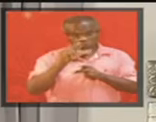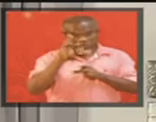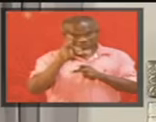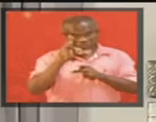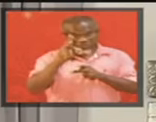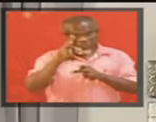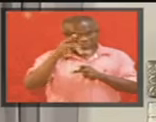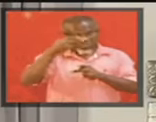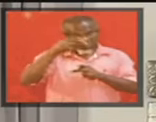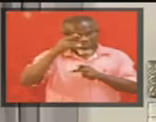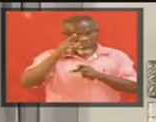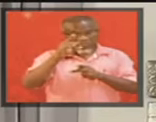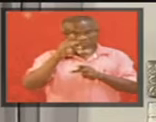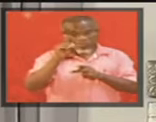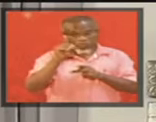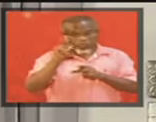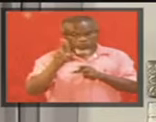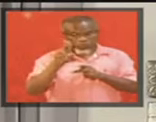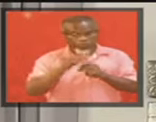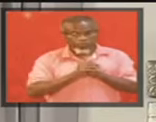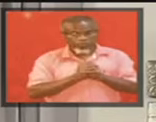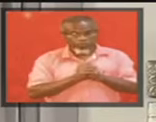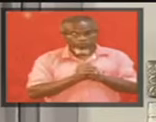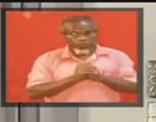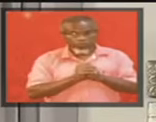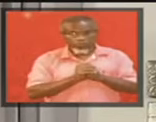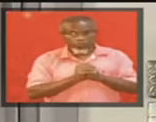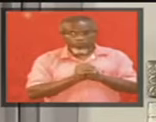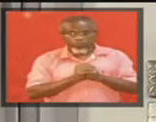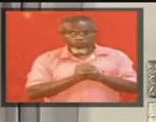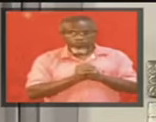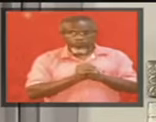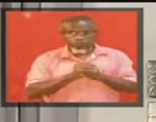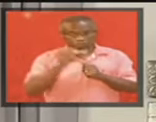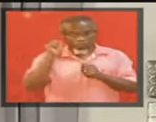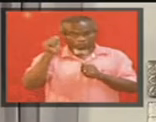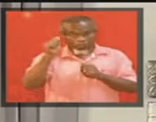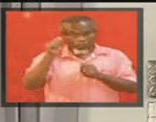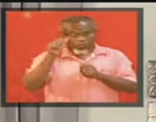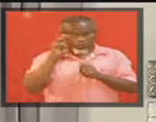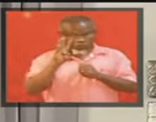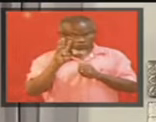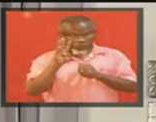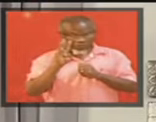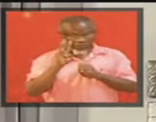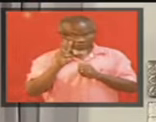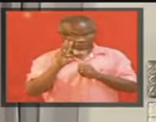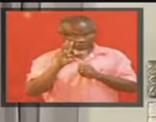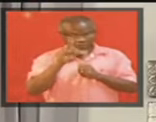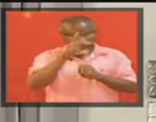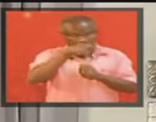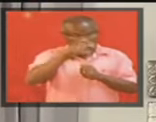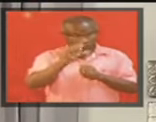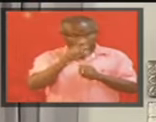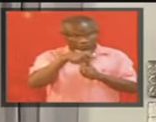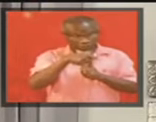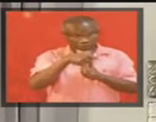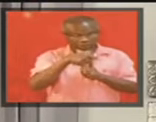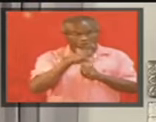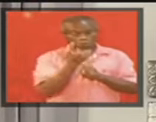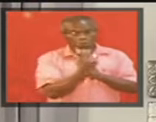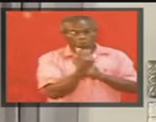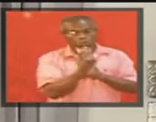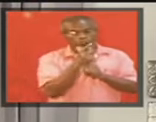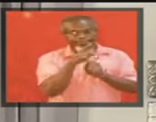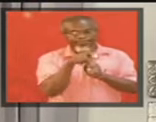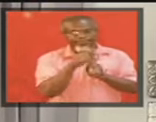22 individuals, all ambulatory. At the Arima facility, 4 persons, and Augustus Long, there's 1 individual. Within